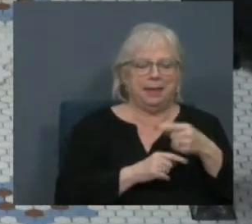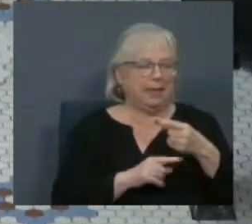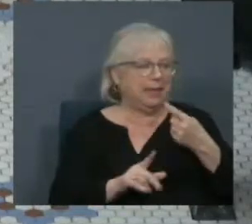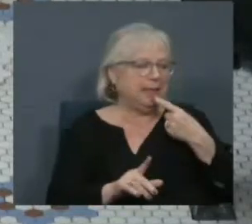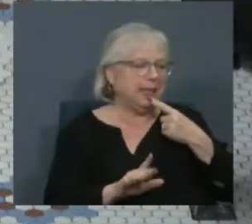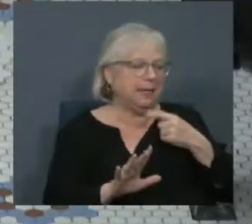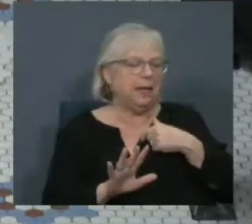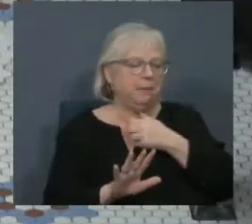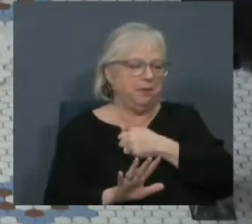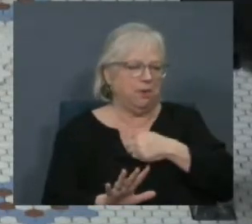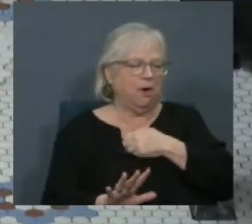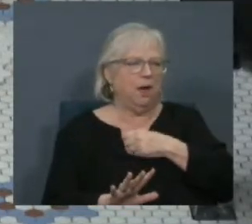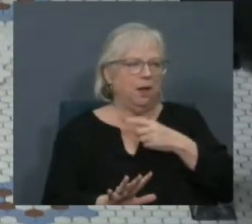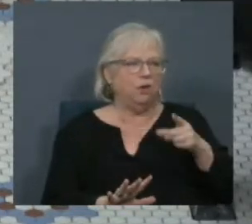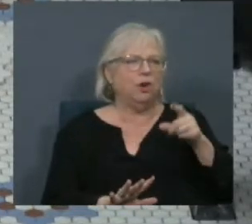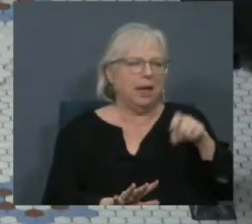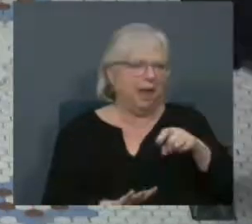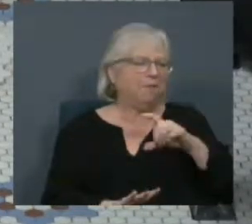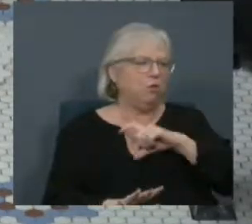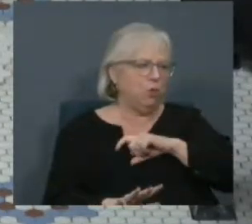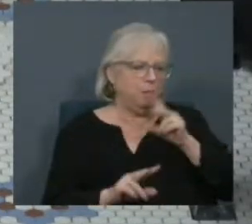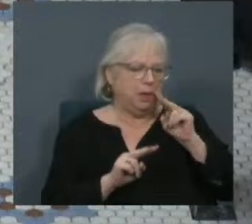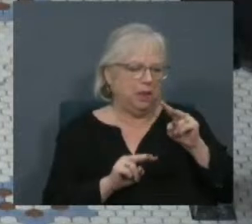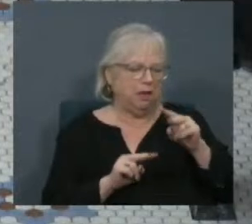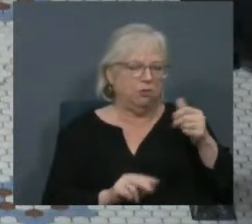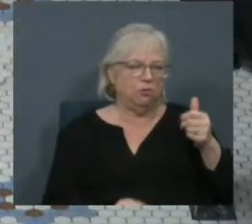sorry, you're going to have to police yourself.